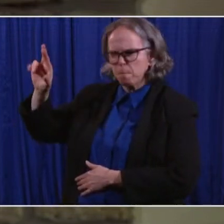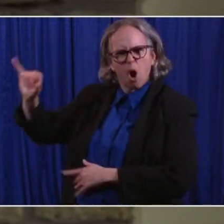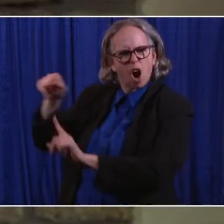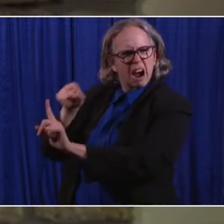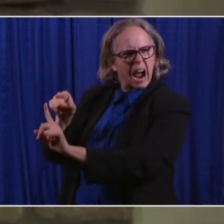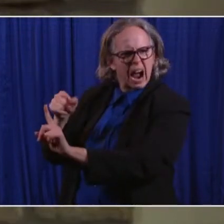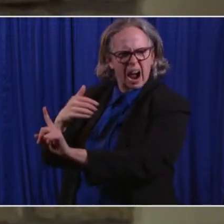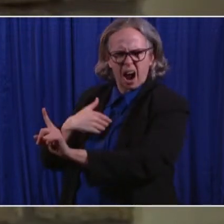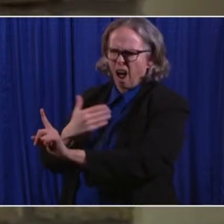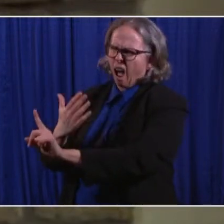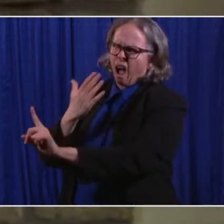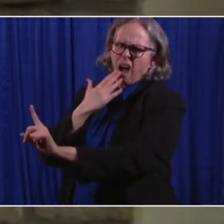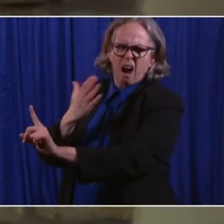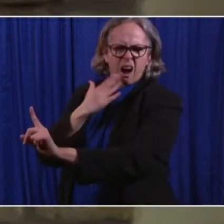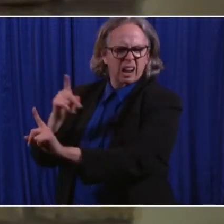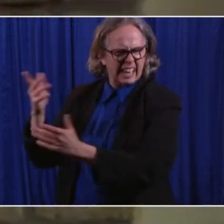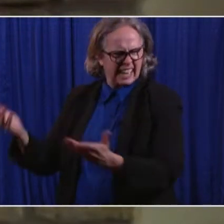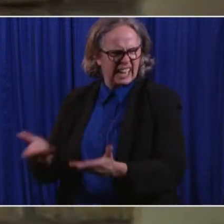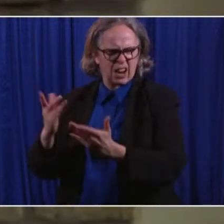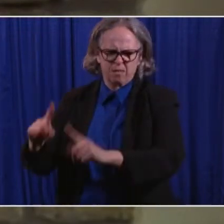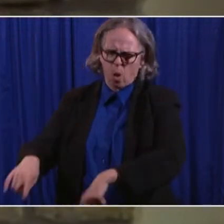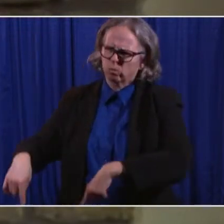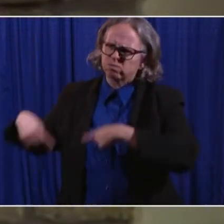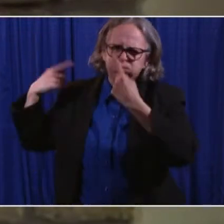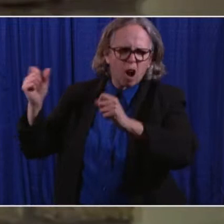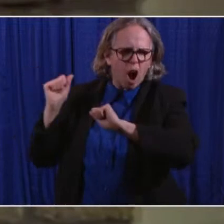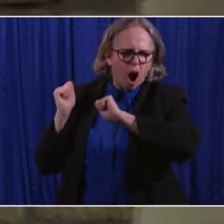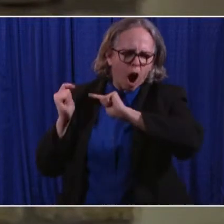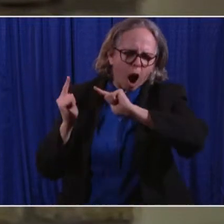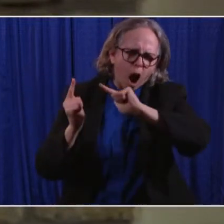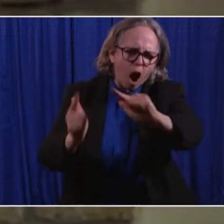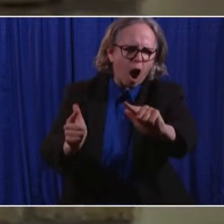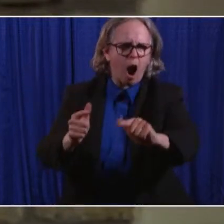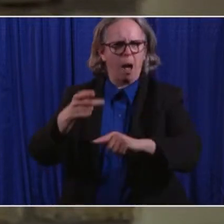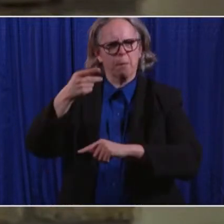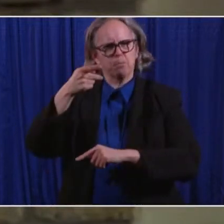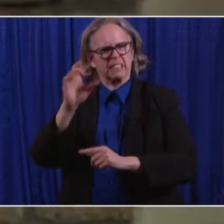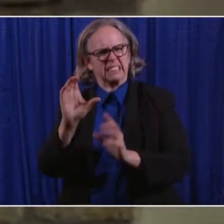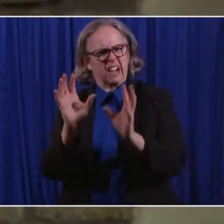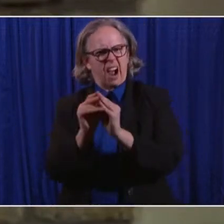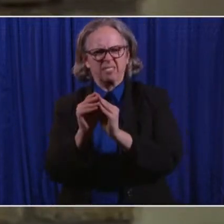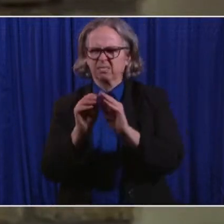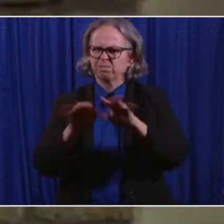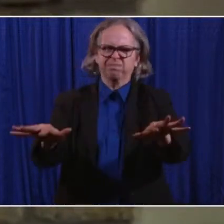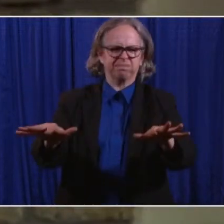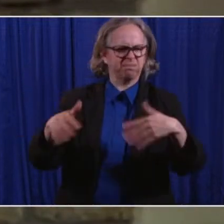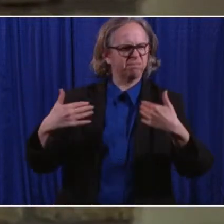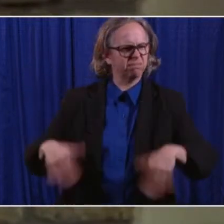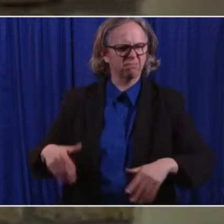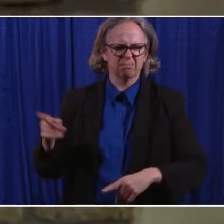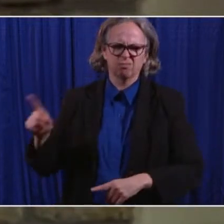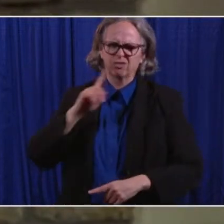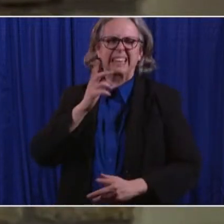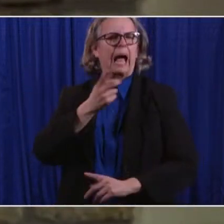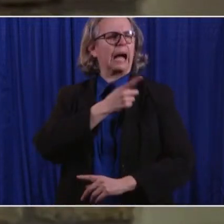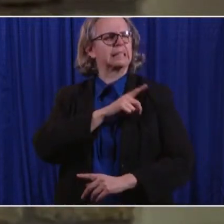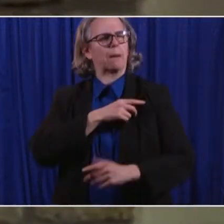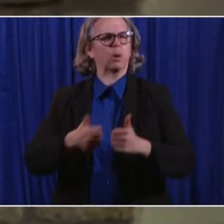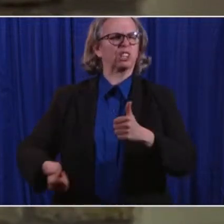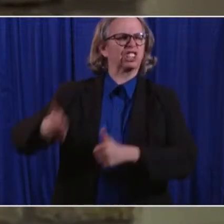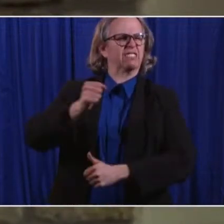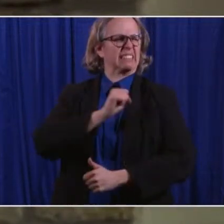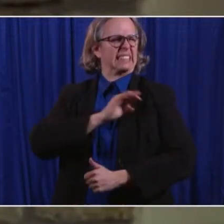been here, I think, for virtually all of these as well. Michael is our deputy chief of staff.